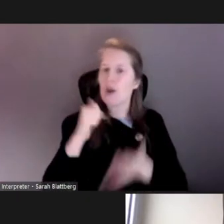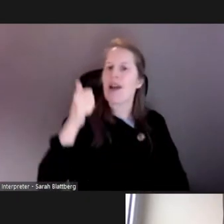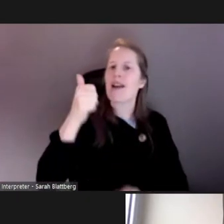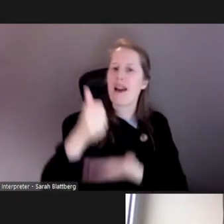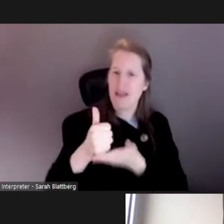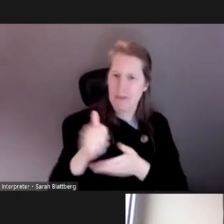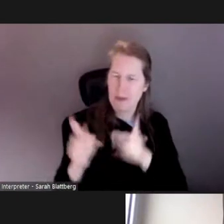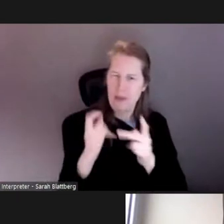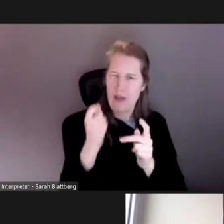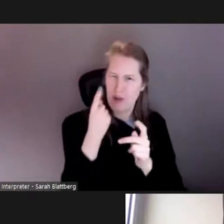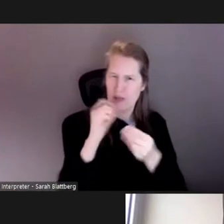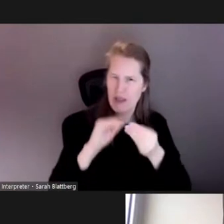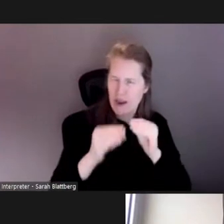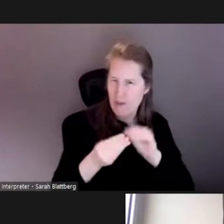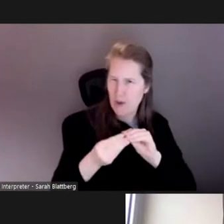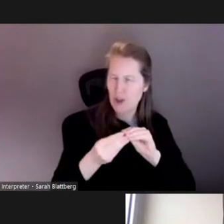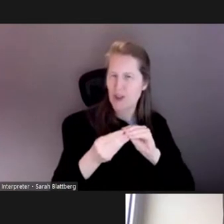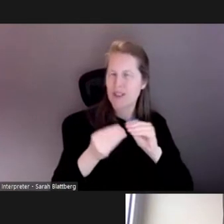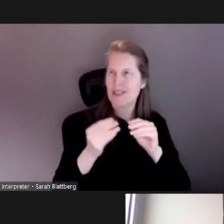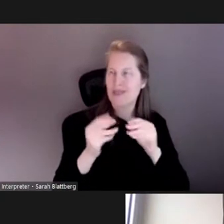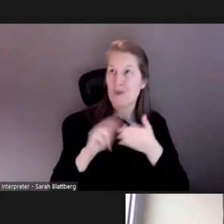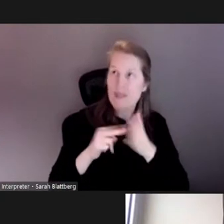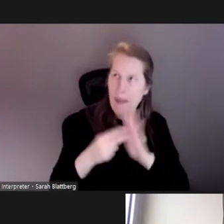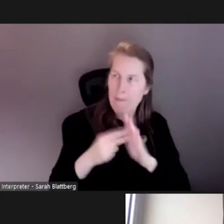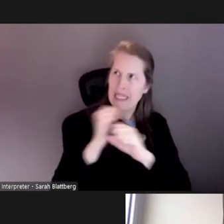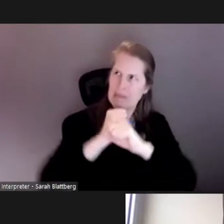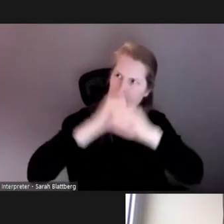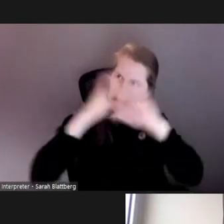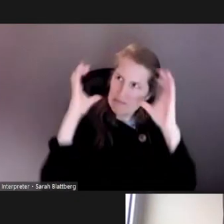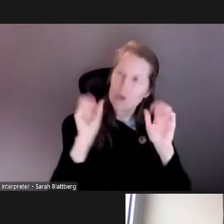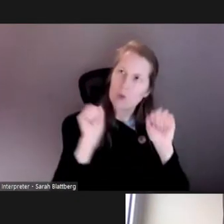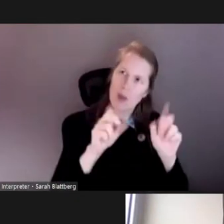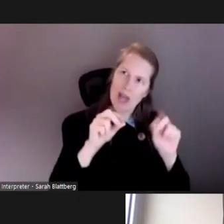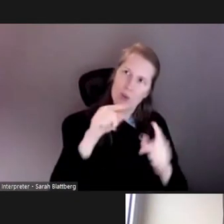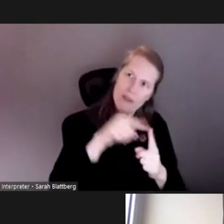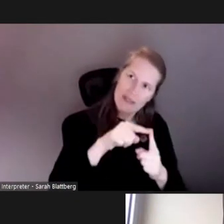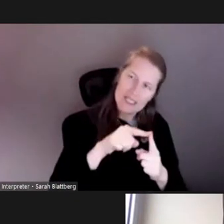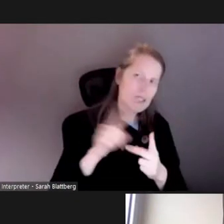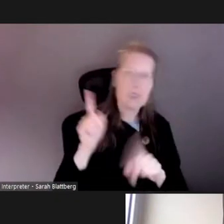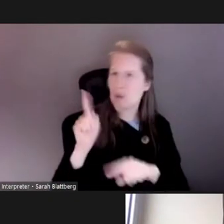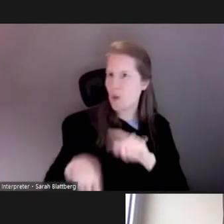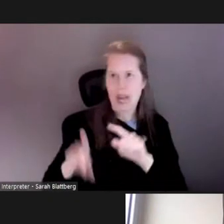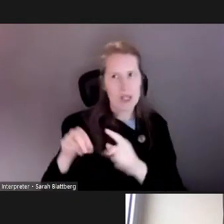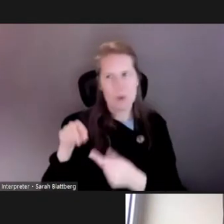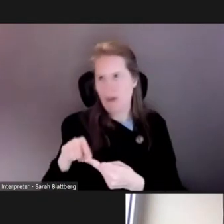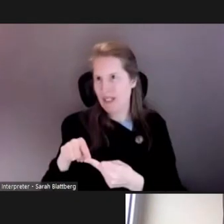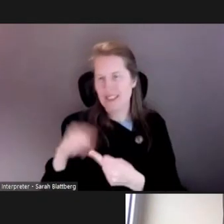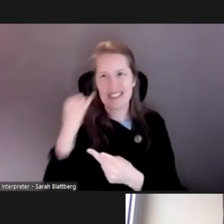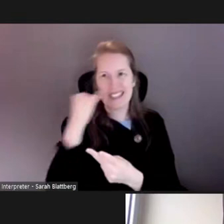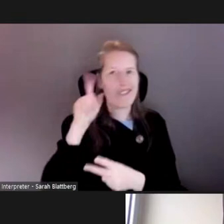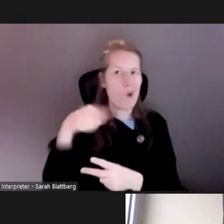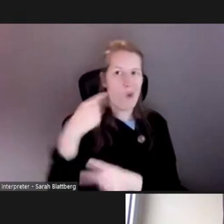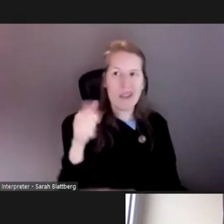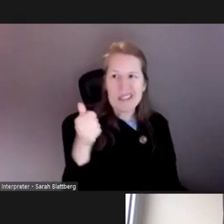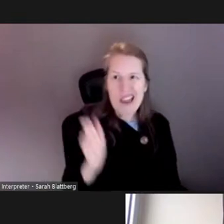help somebody understand, what you can do with 200 down, 10 up.